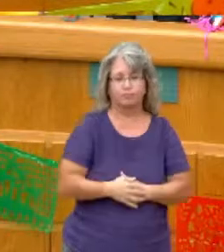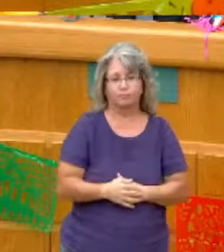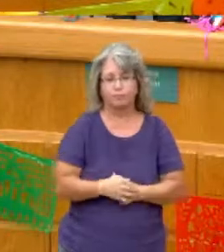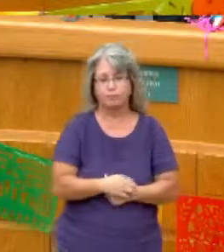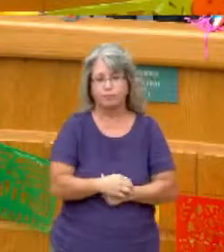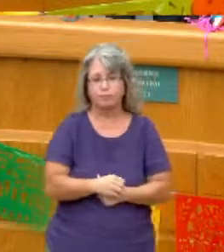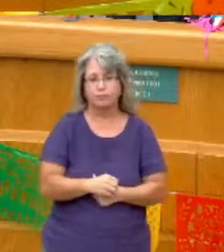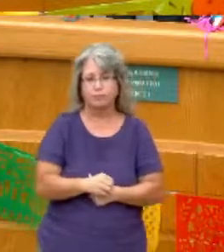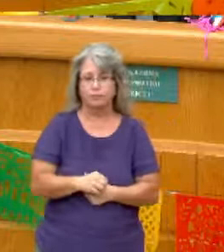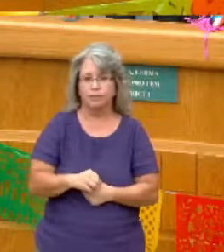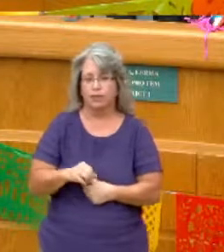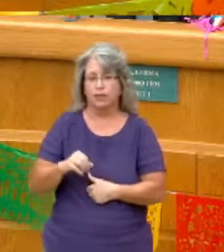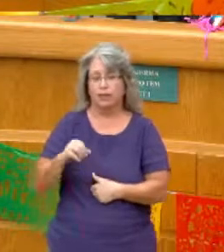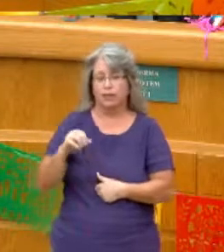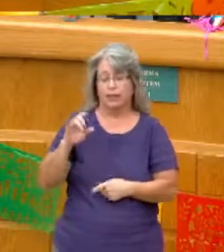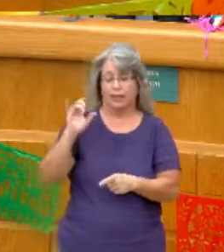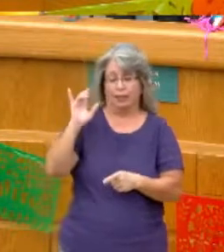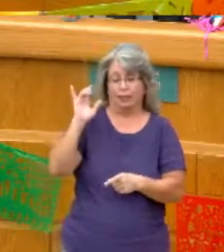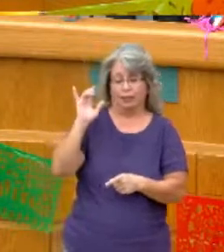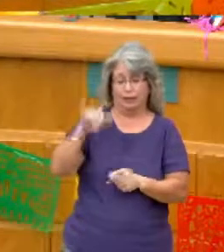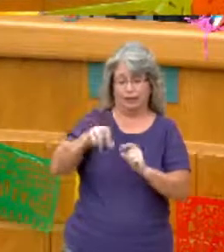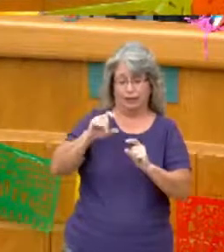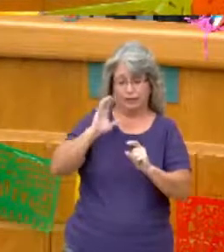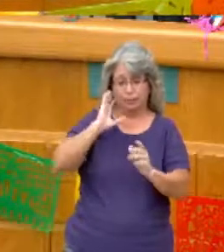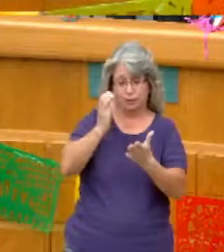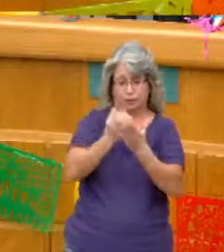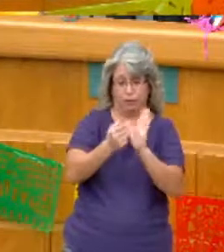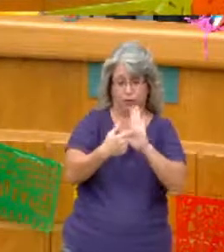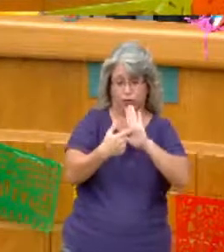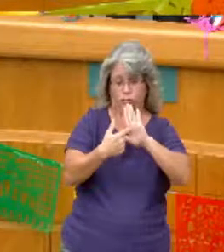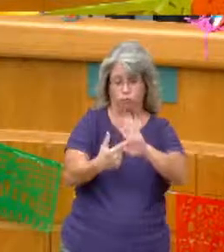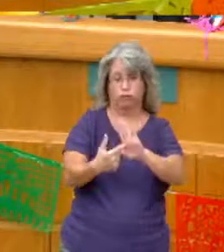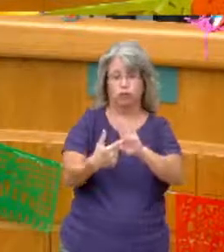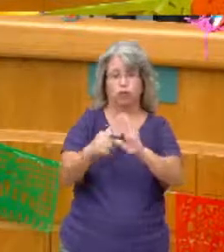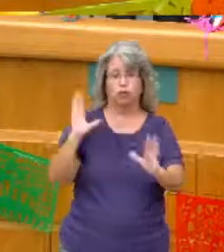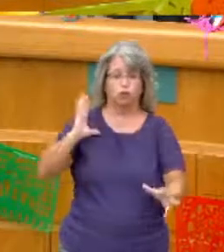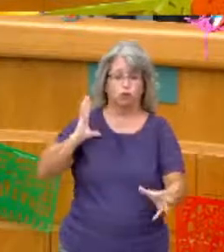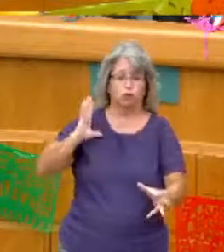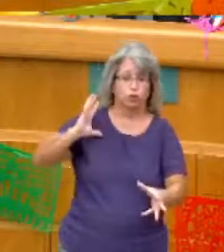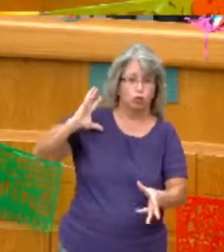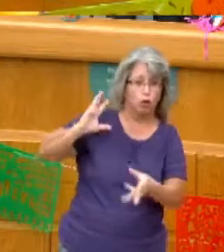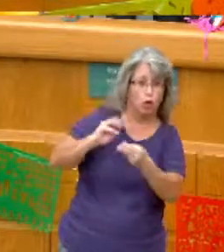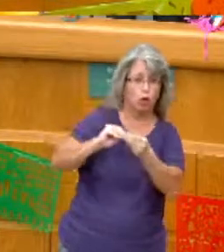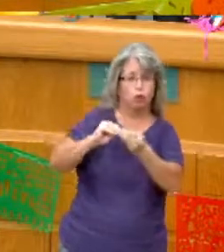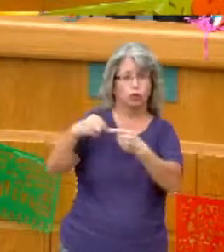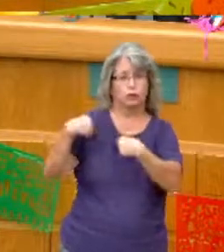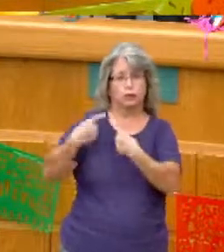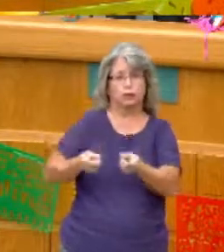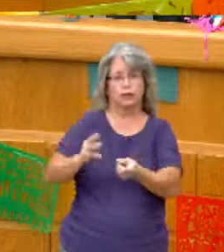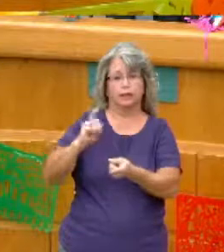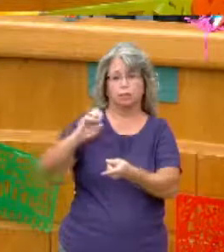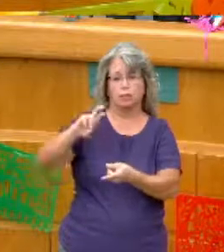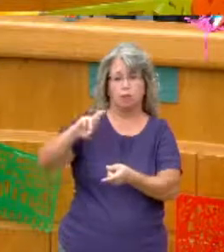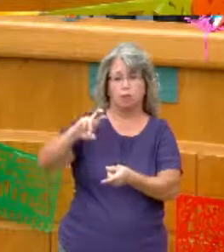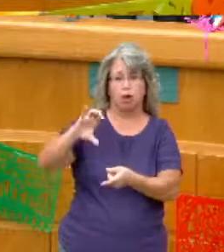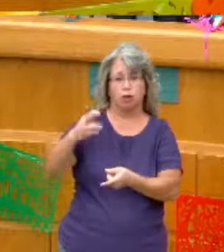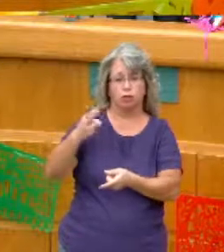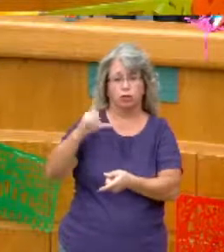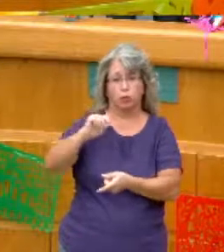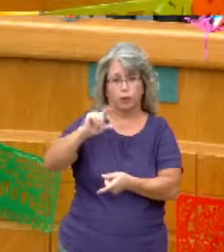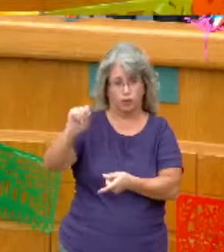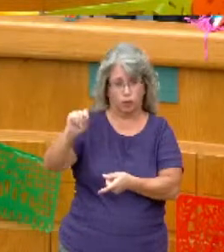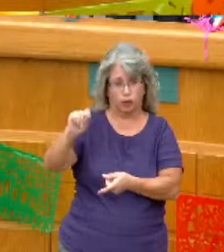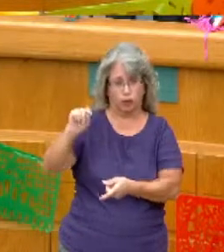These are actually the total cases for Nueces County since the very beginning, March of last year. And so it's a total